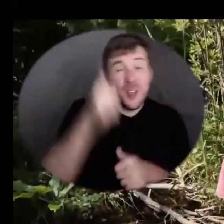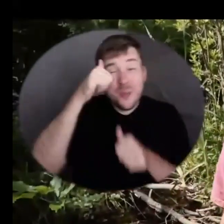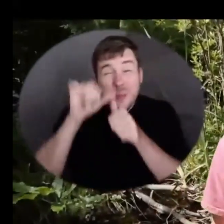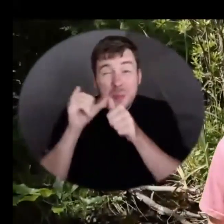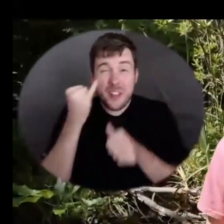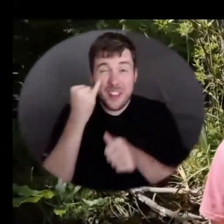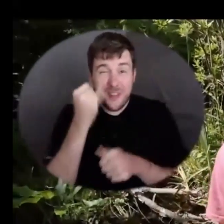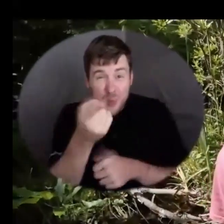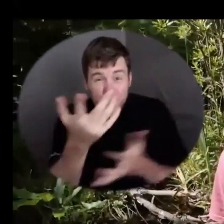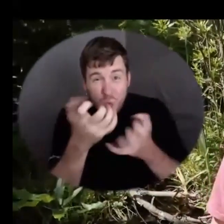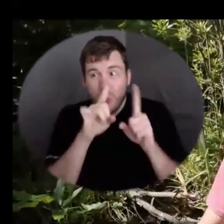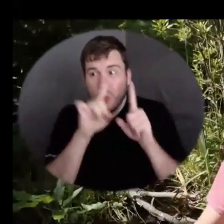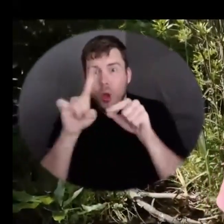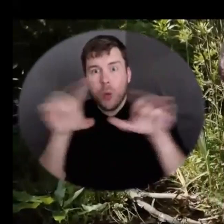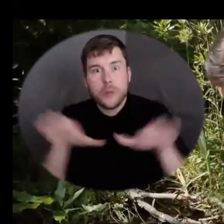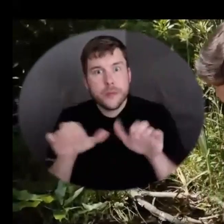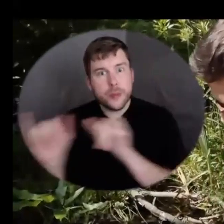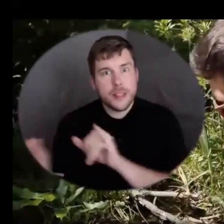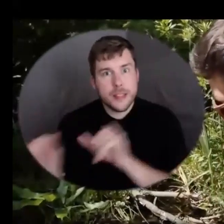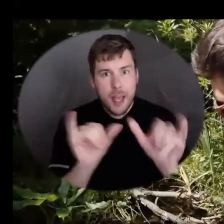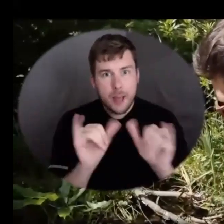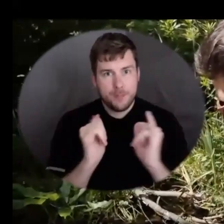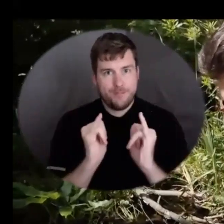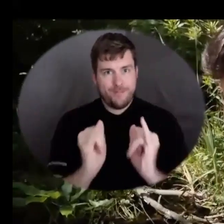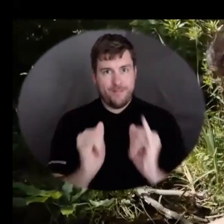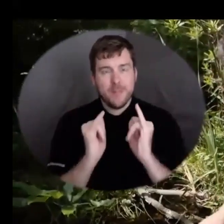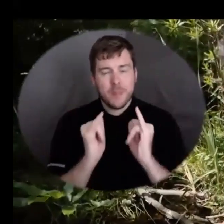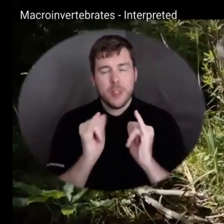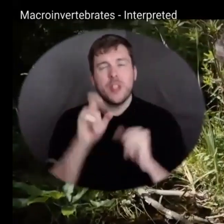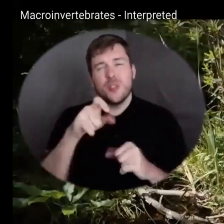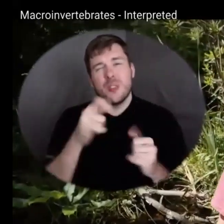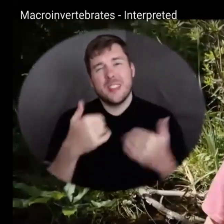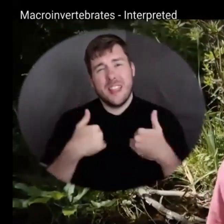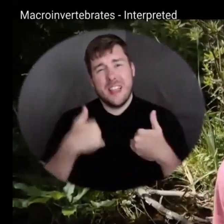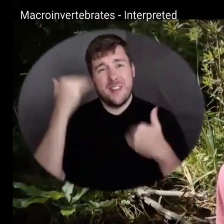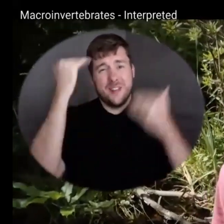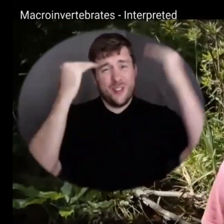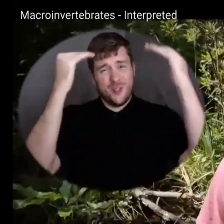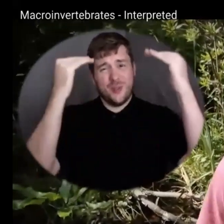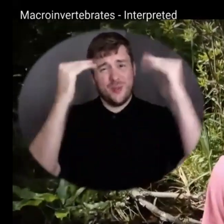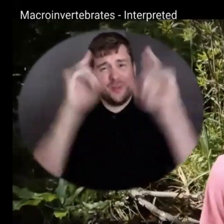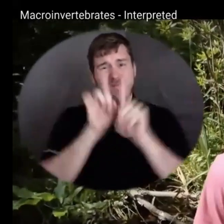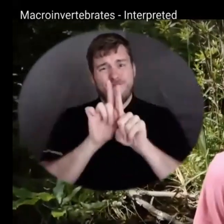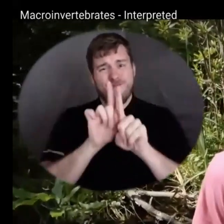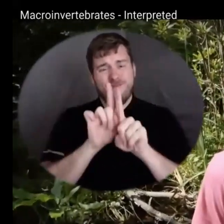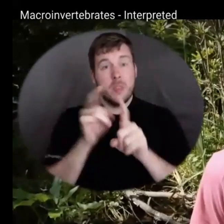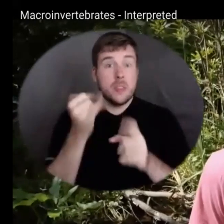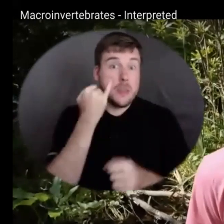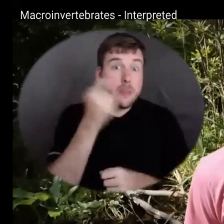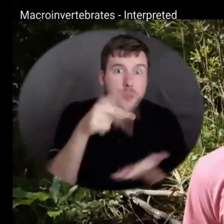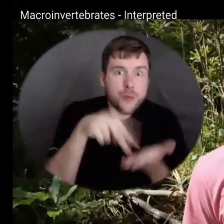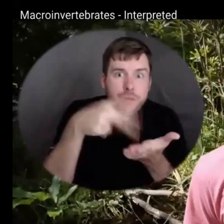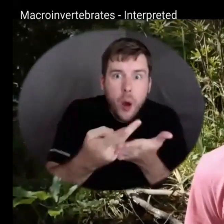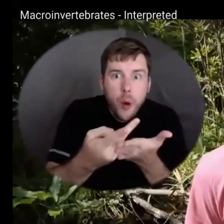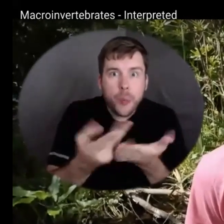and try this, make sure you have an adult with you. Make sure you have a caregiver with you. Someone that's going to be here in case, say, I fall, you know, stuff like that. So I